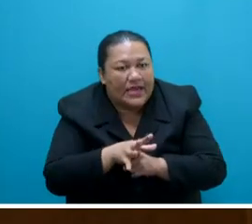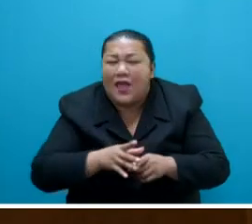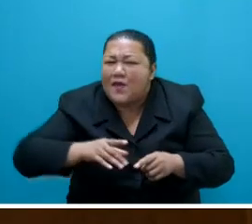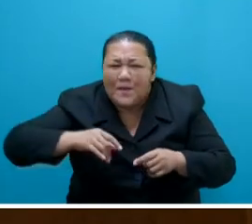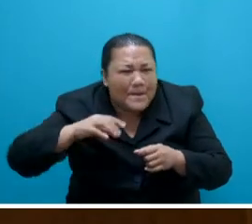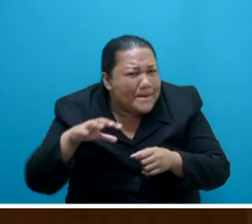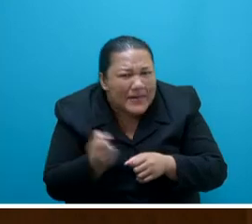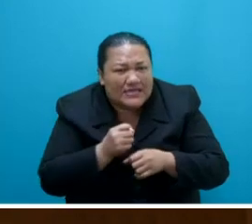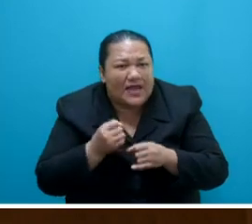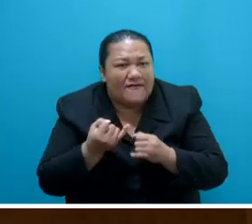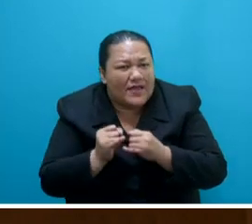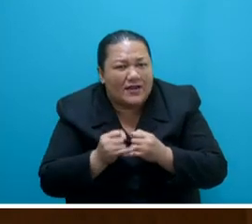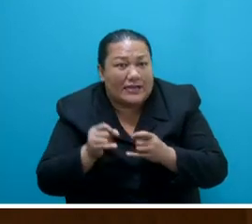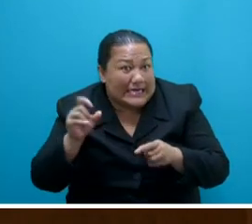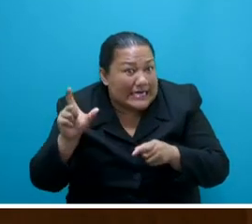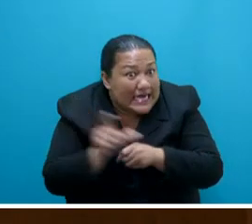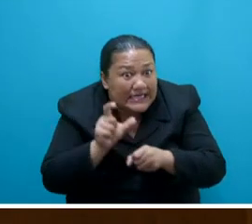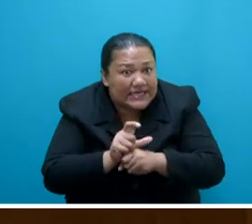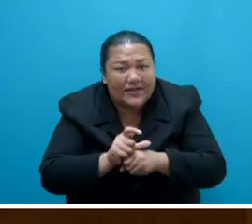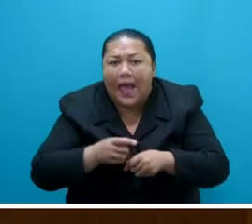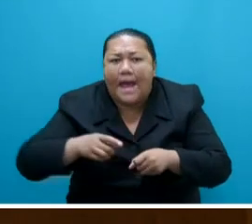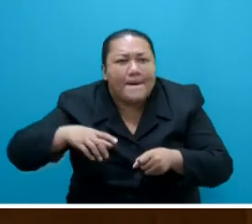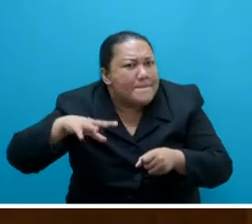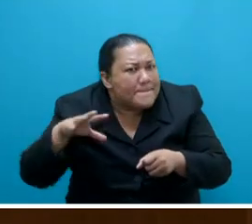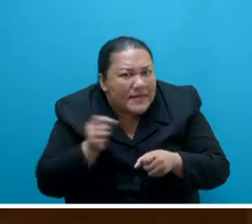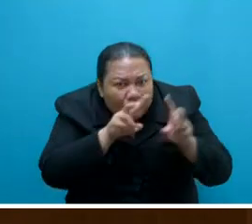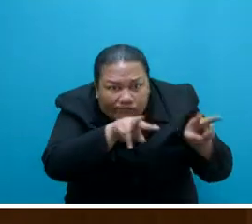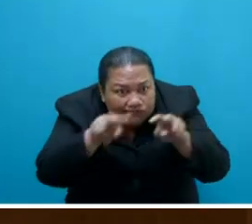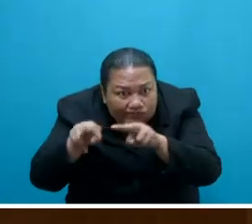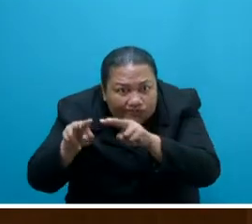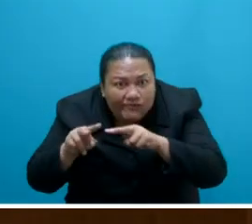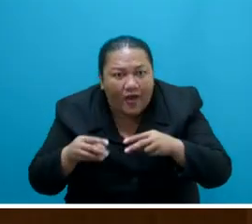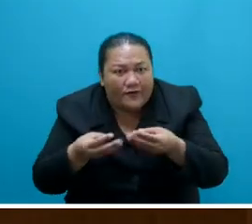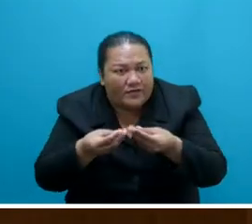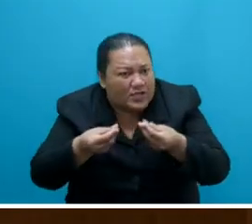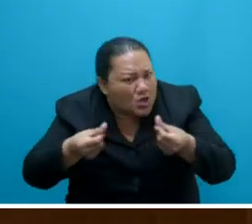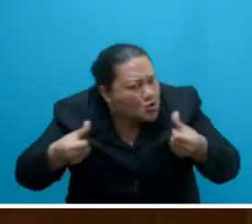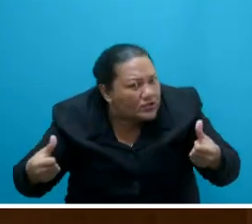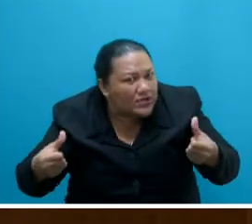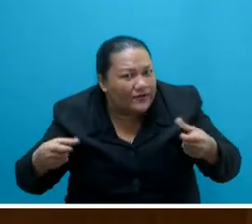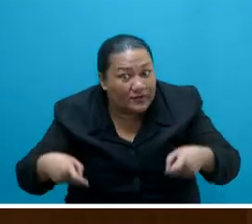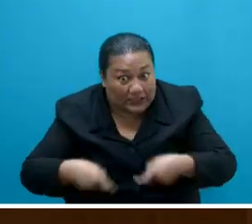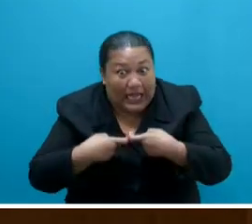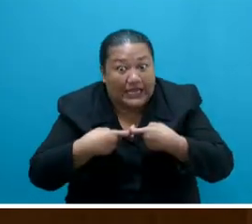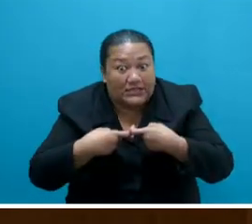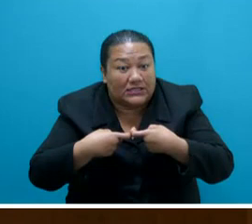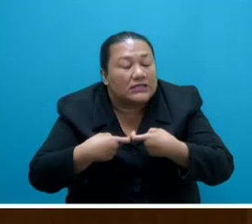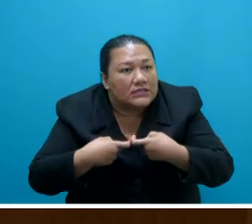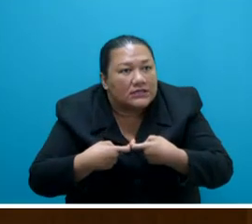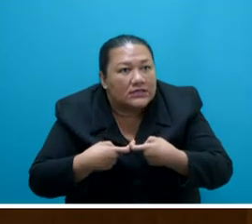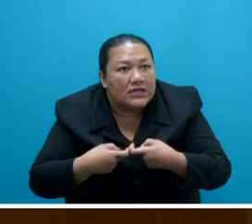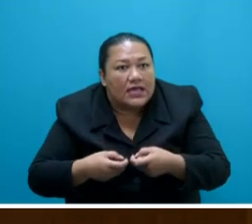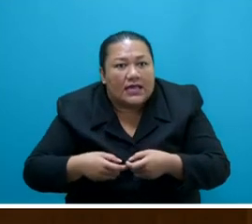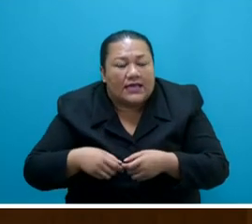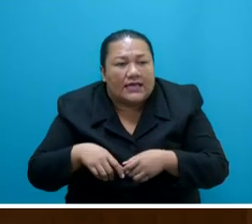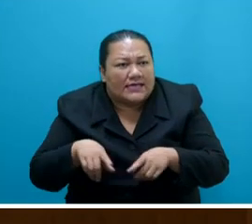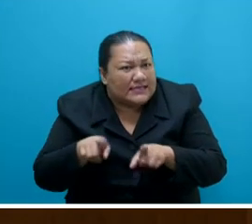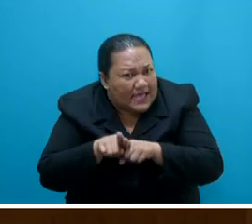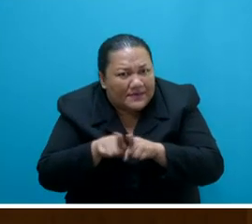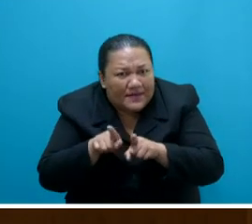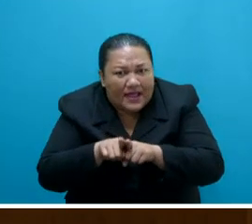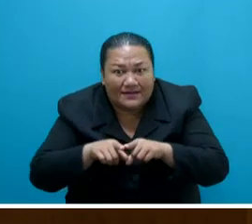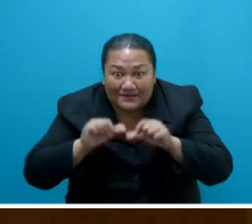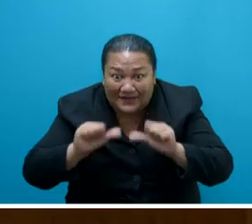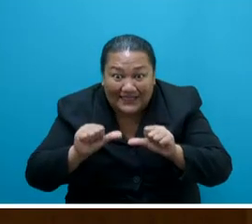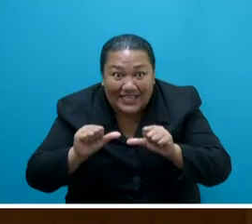new solutions, and we must chart a bold course through the headwinds His Excellency the President has warned